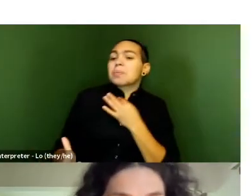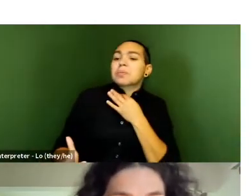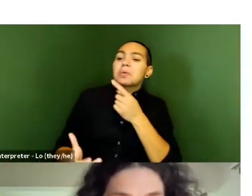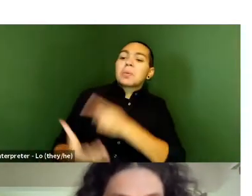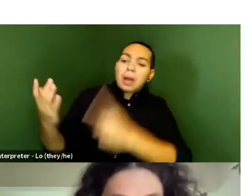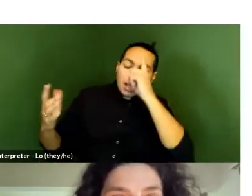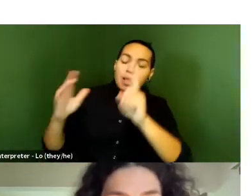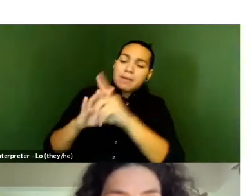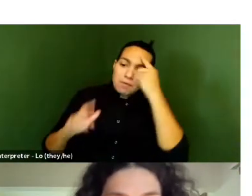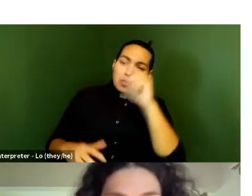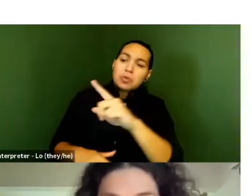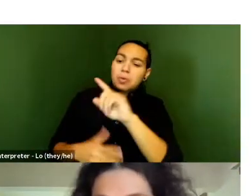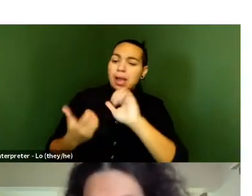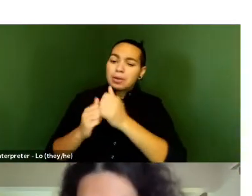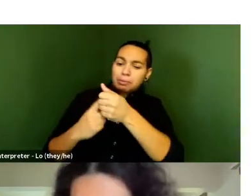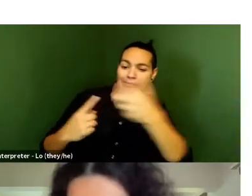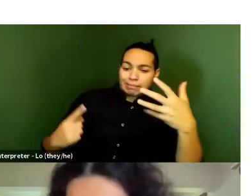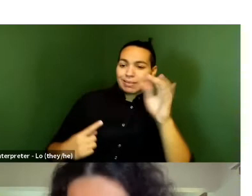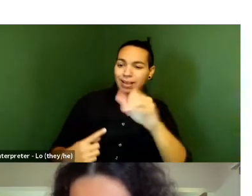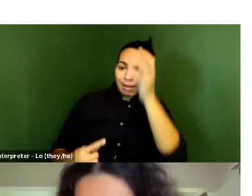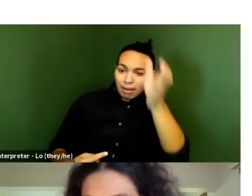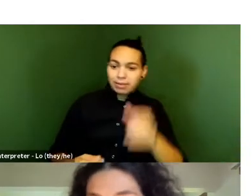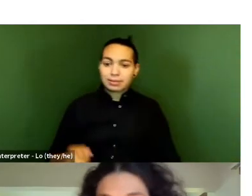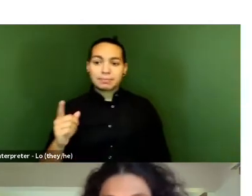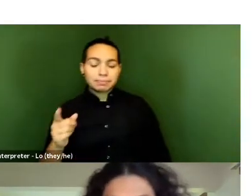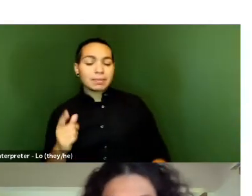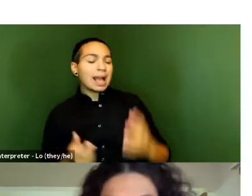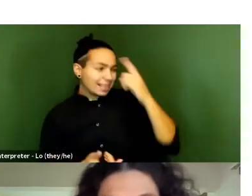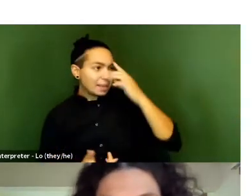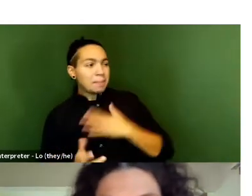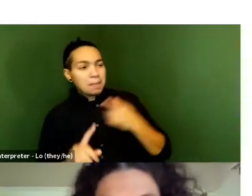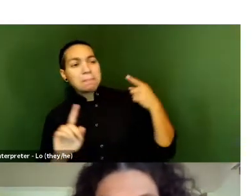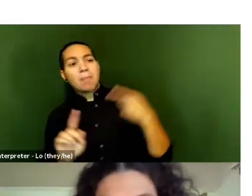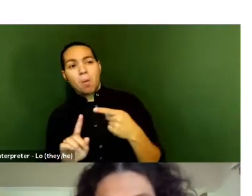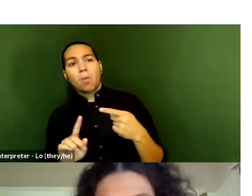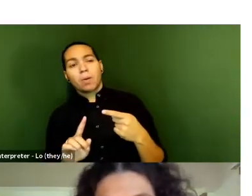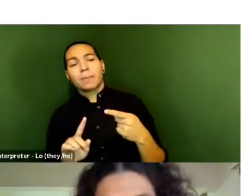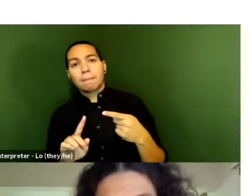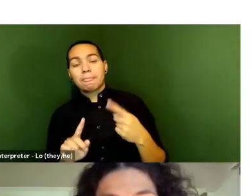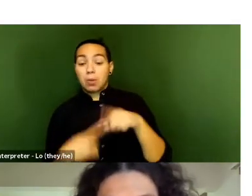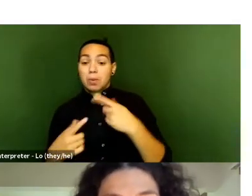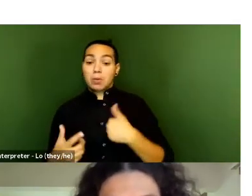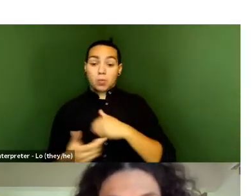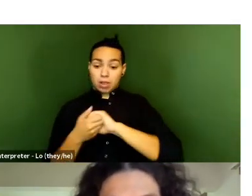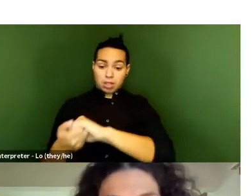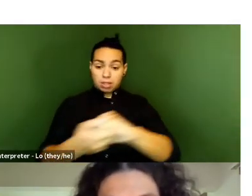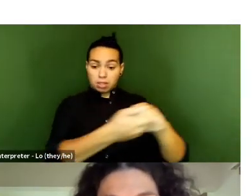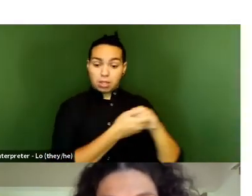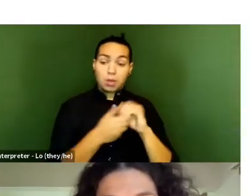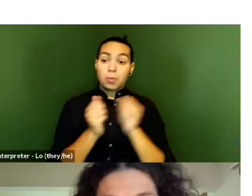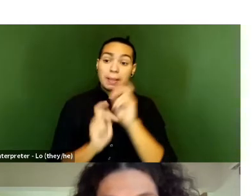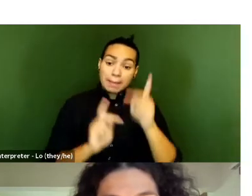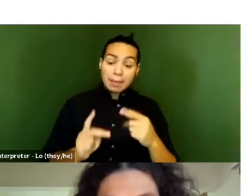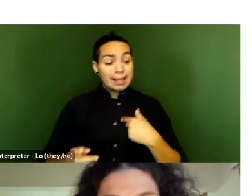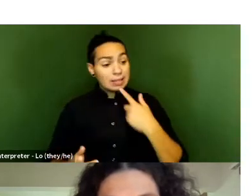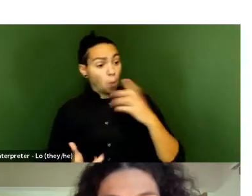out from you? I think that what I was trying to get at is that when we're in solidarity with people, or you say that you're in